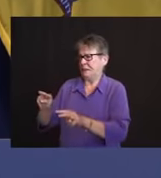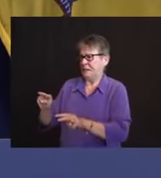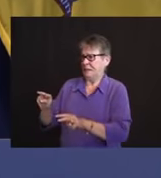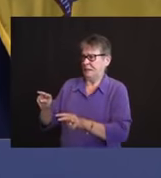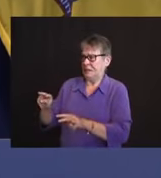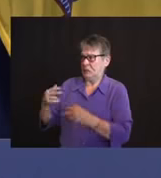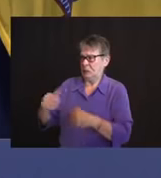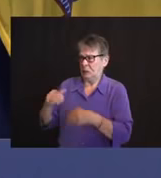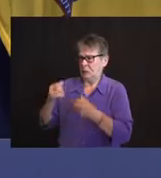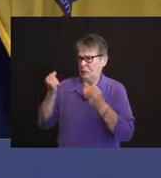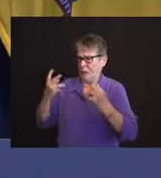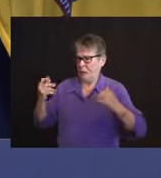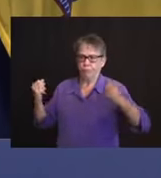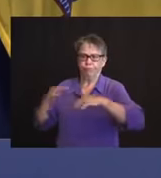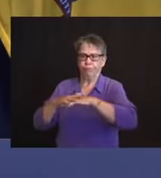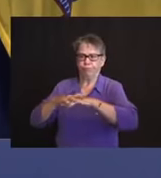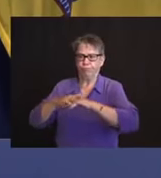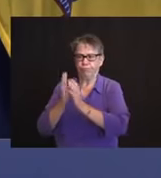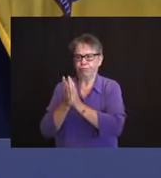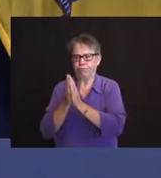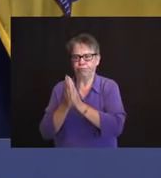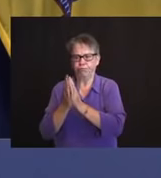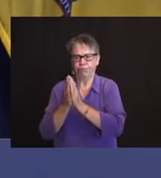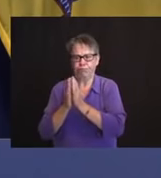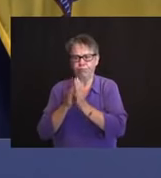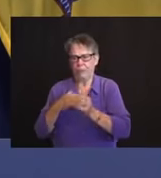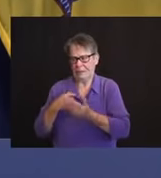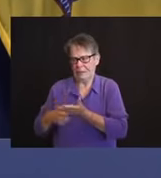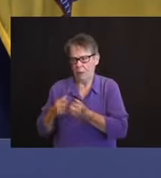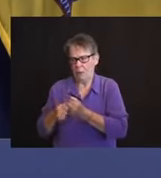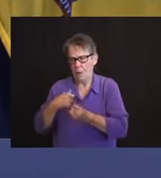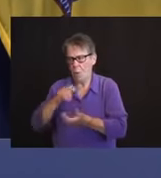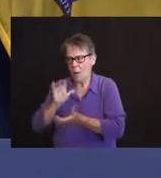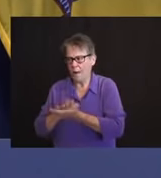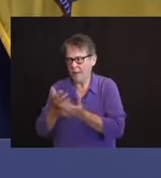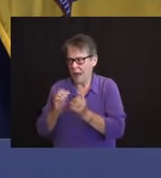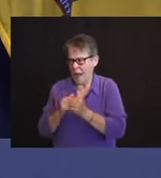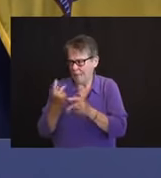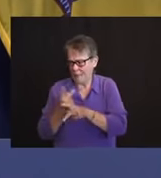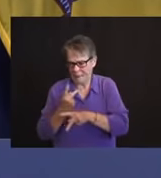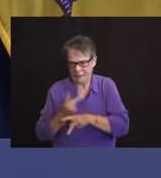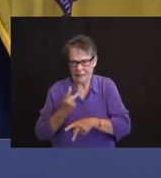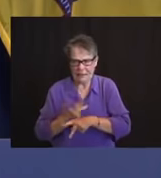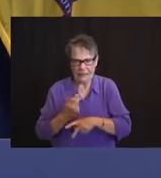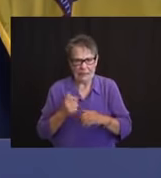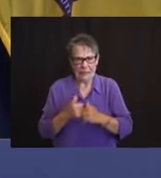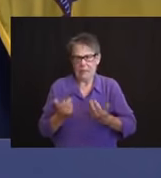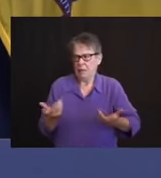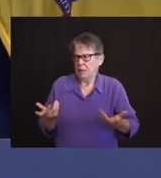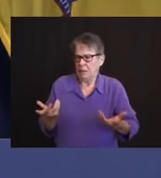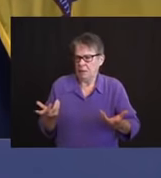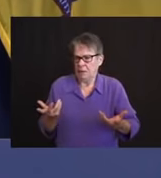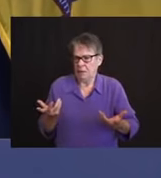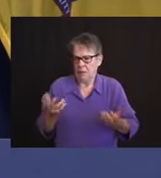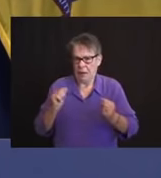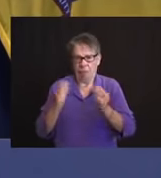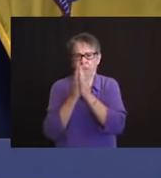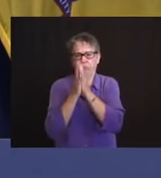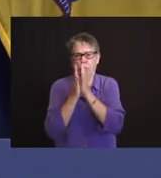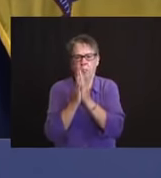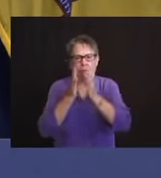had private discussions on this morning, and I think we're going to have to come back to you. But folks should know that we can't look the other way.